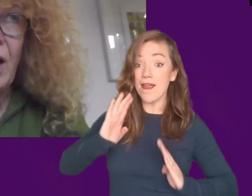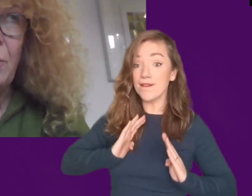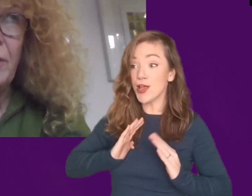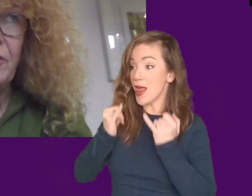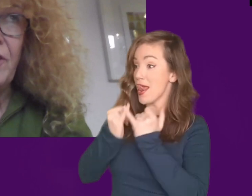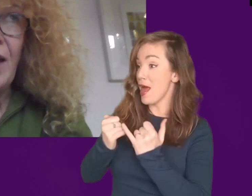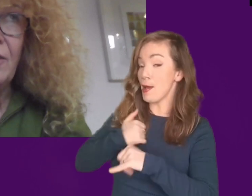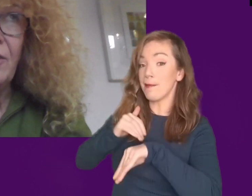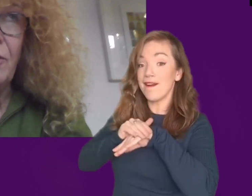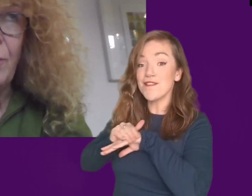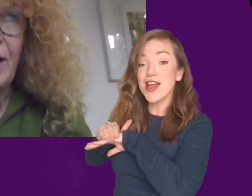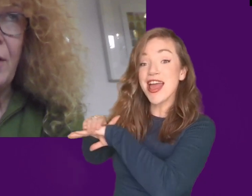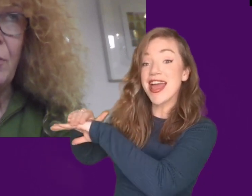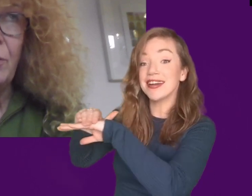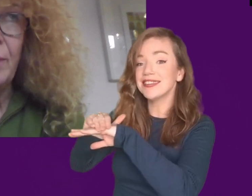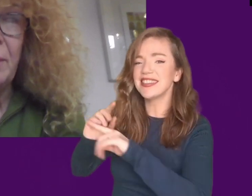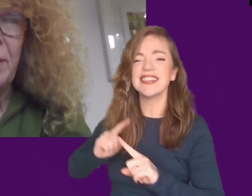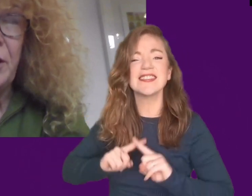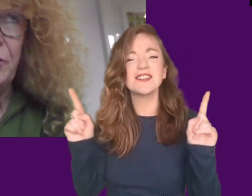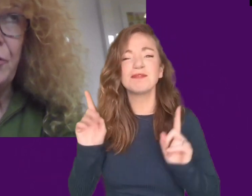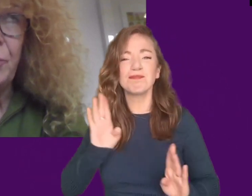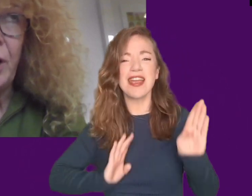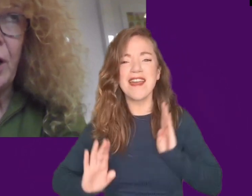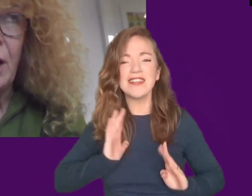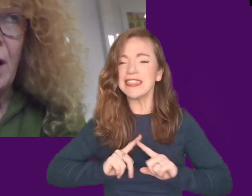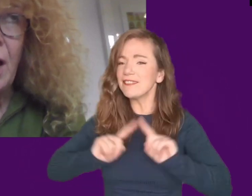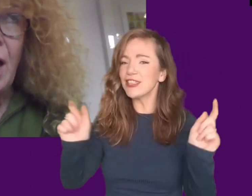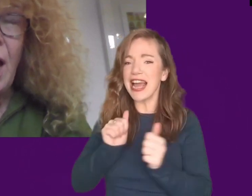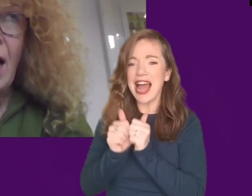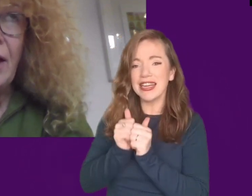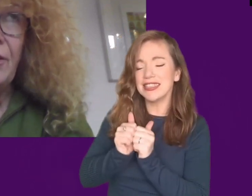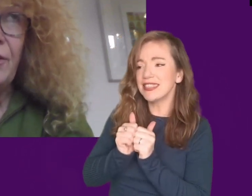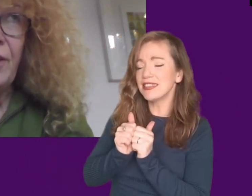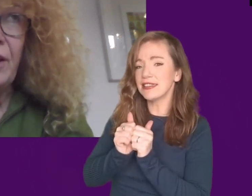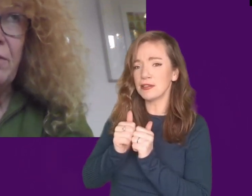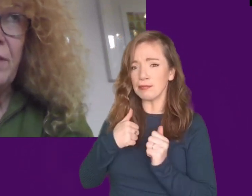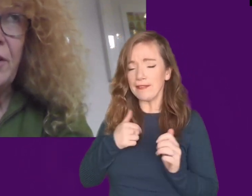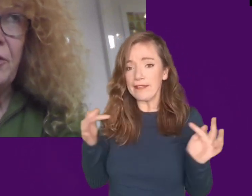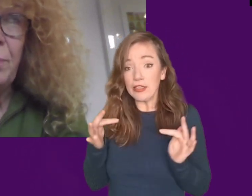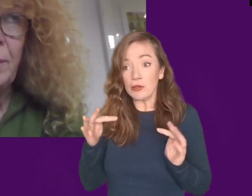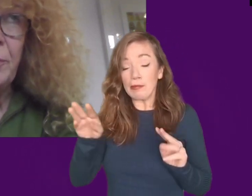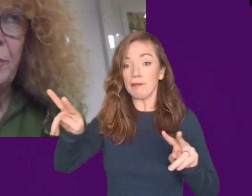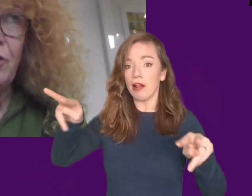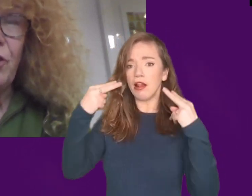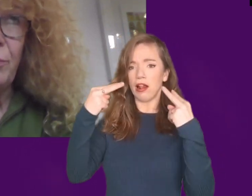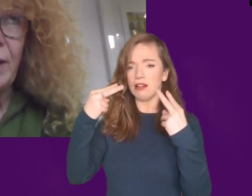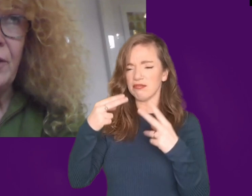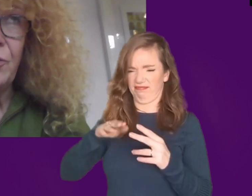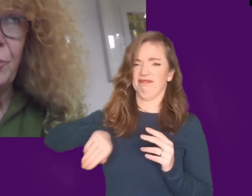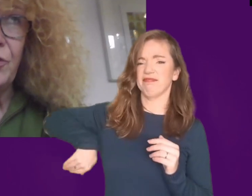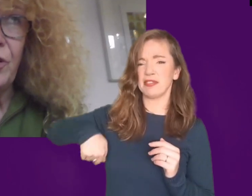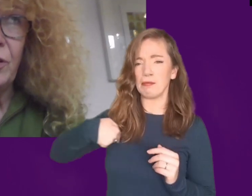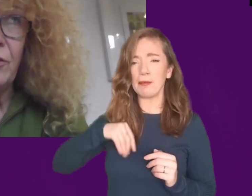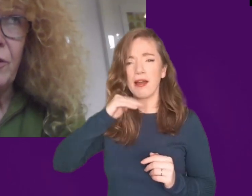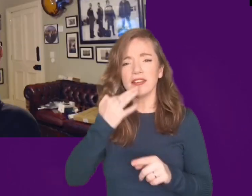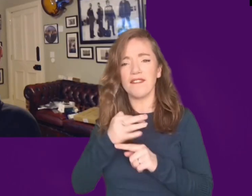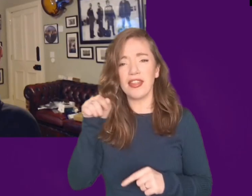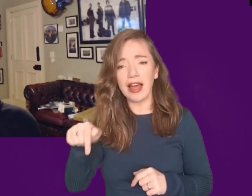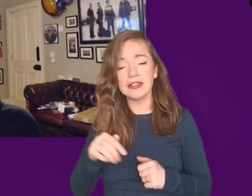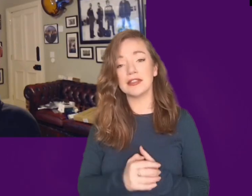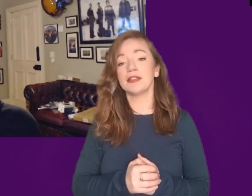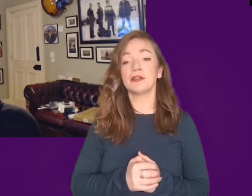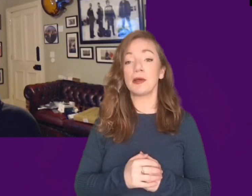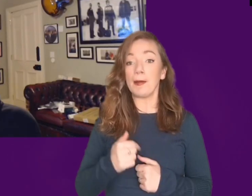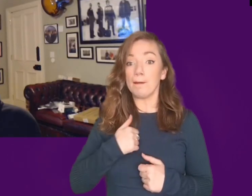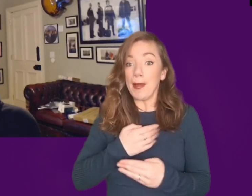because I wasn't acting the way all my peers were, and I feared people would shun me as a result.